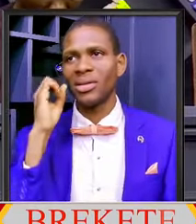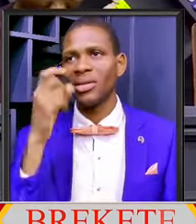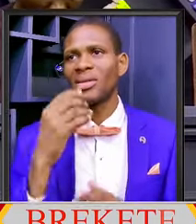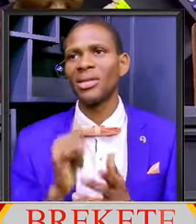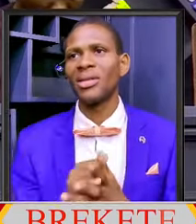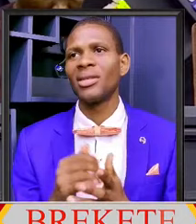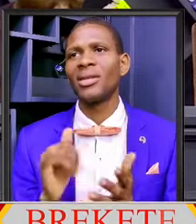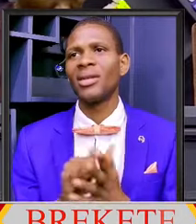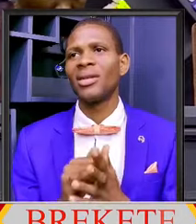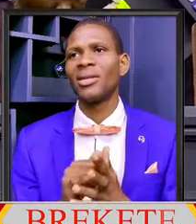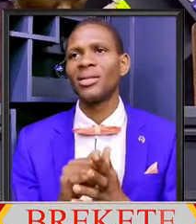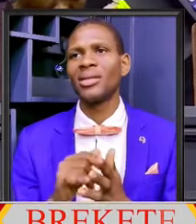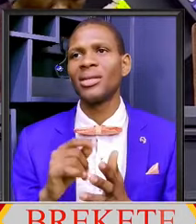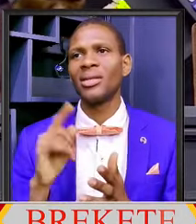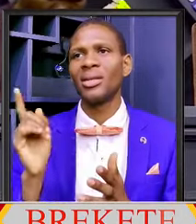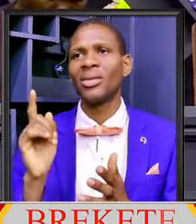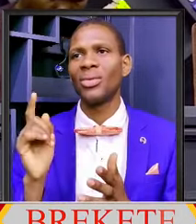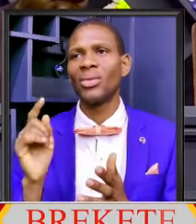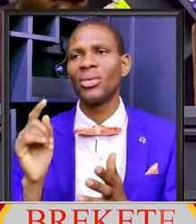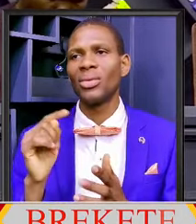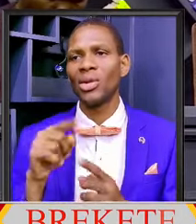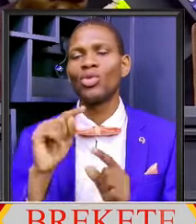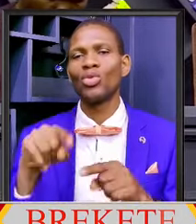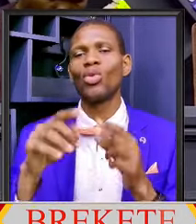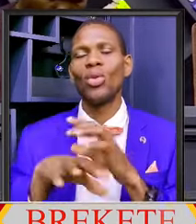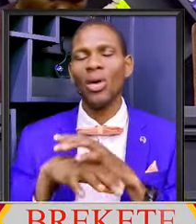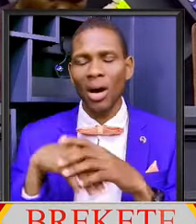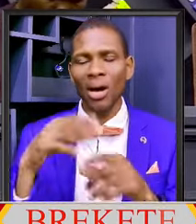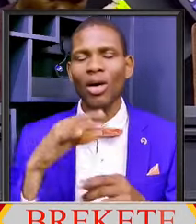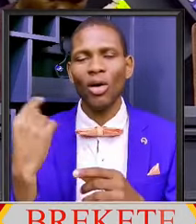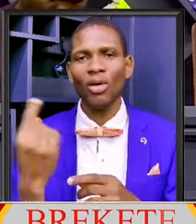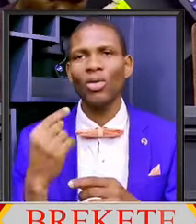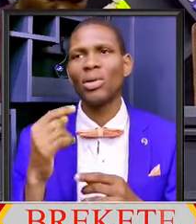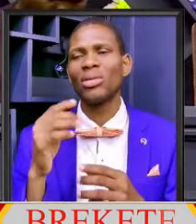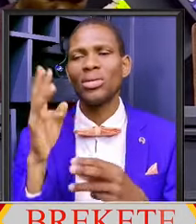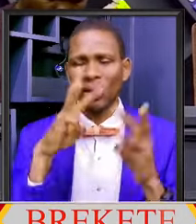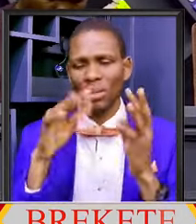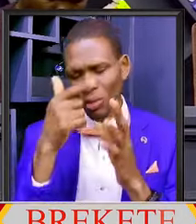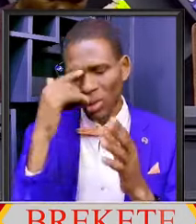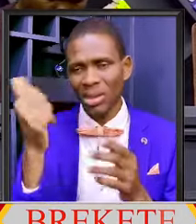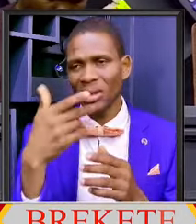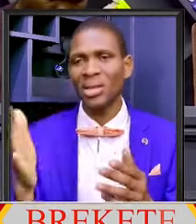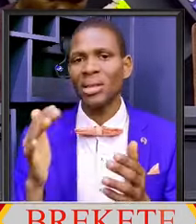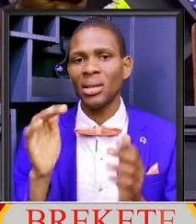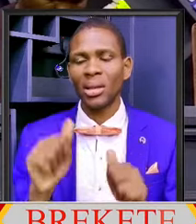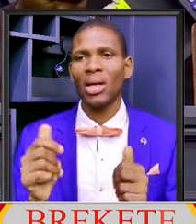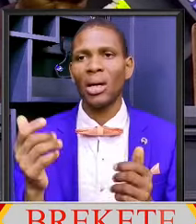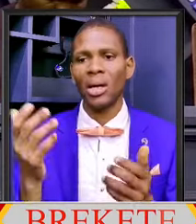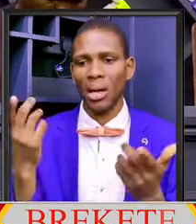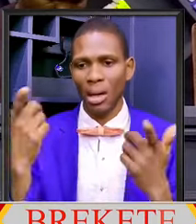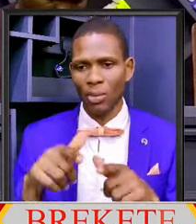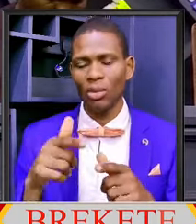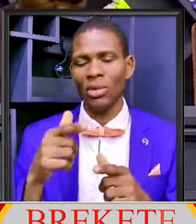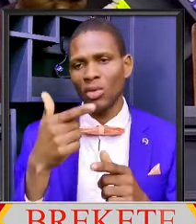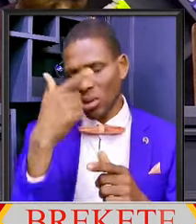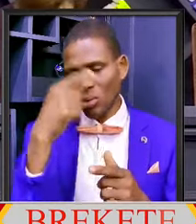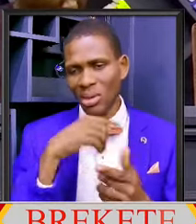say, that is when you go out, I'm always worried. Anything can happen. We learn a lot from